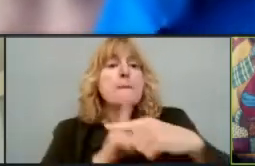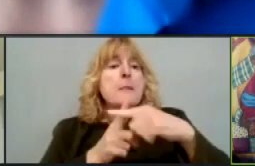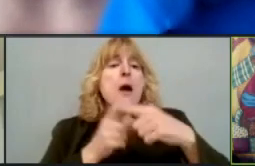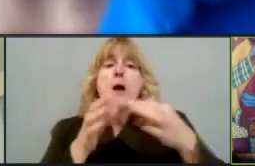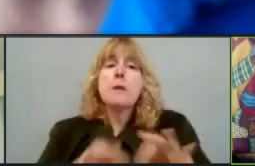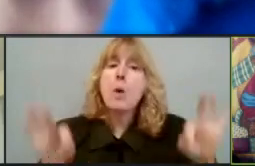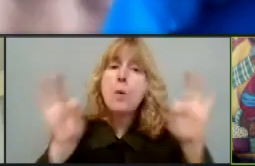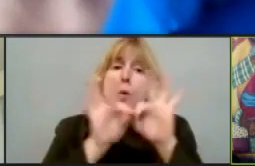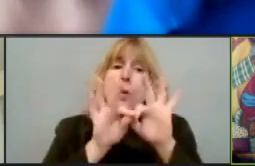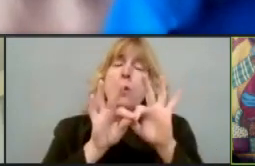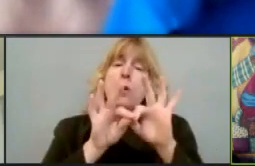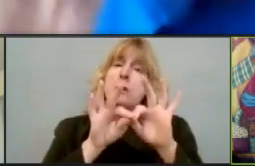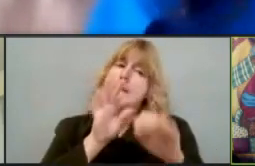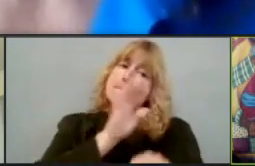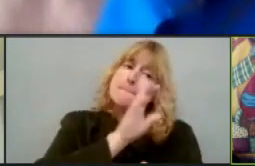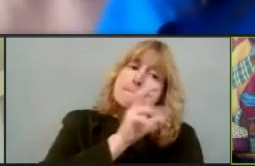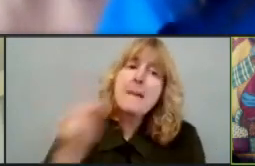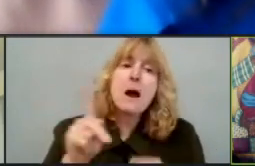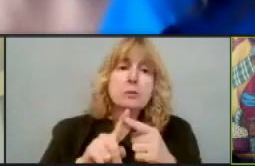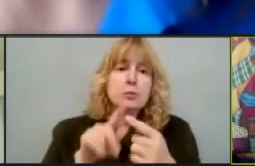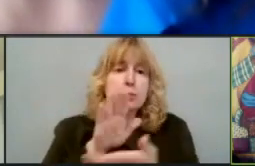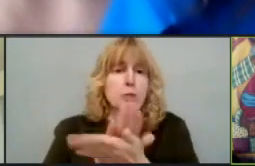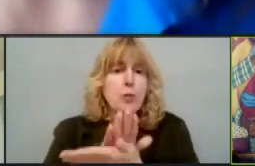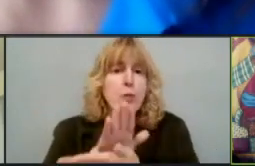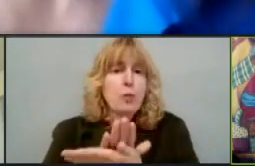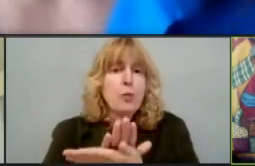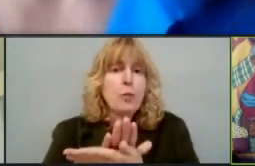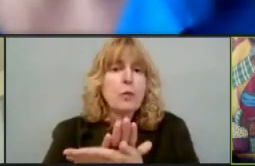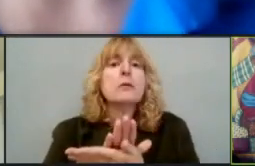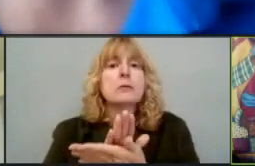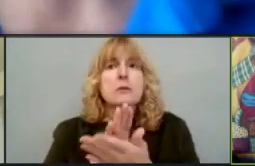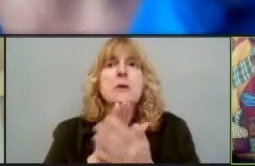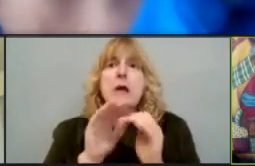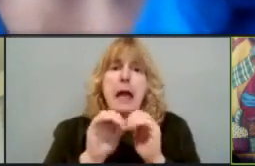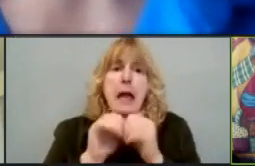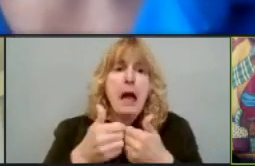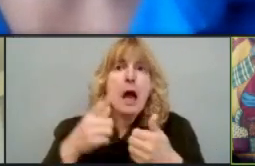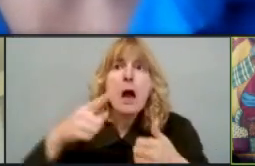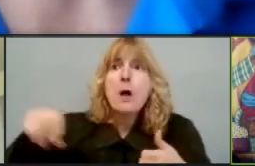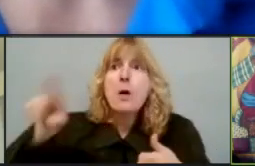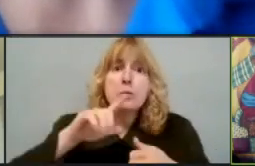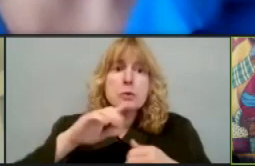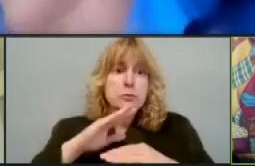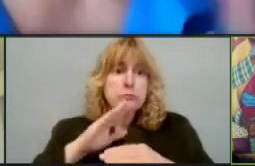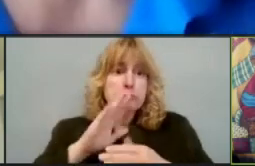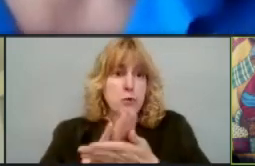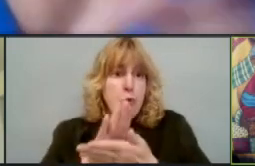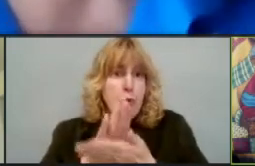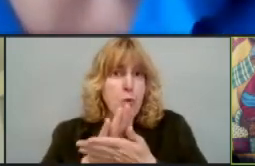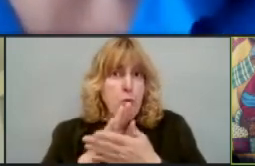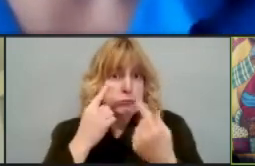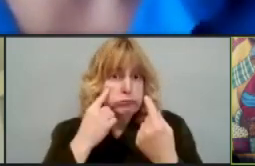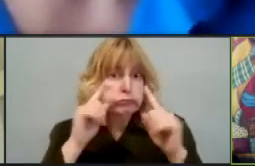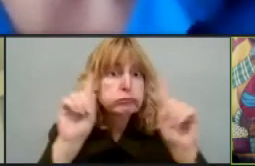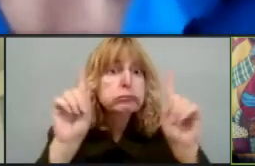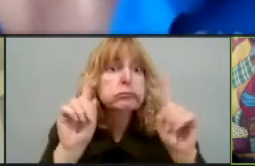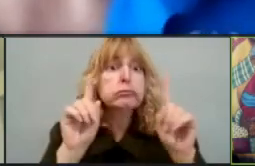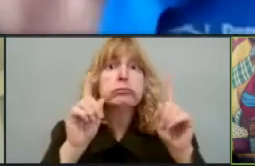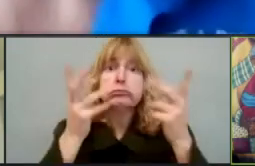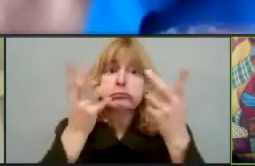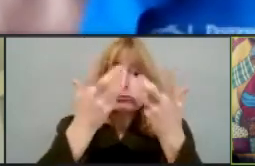to schools and how schools are meeting this moment as we talk about return to